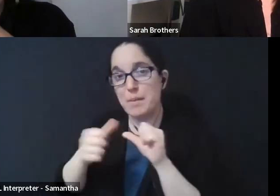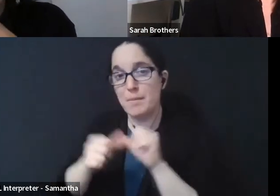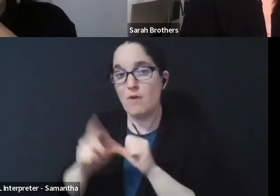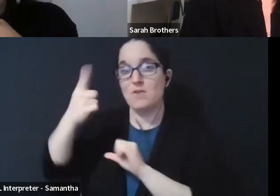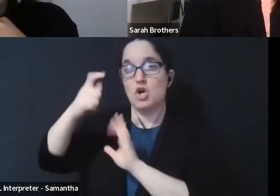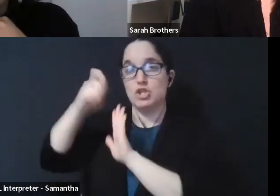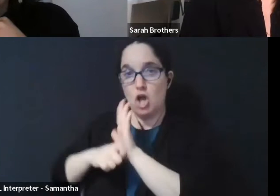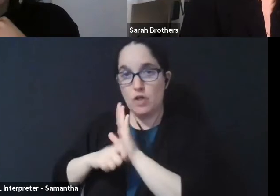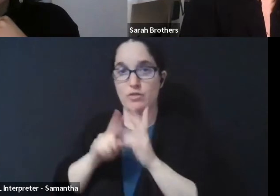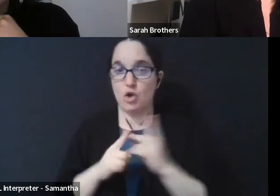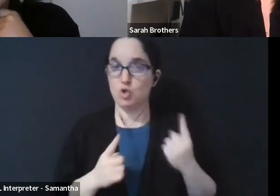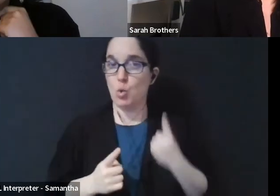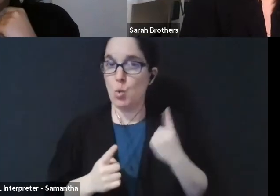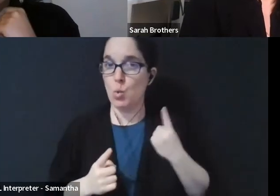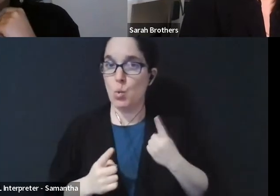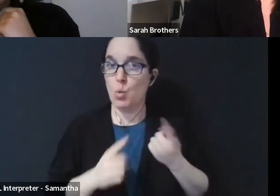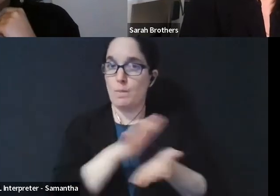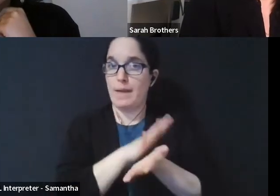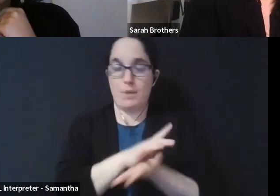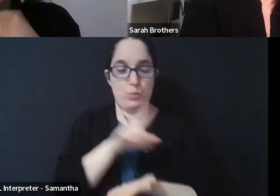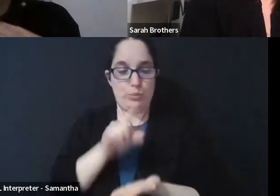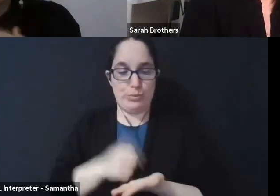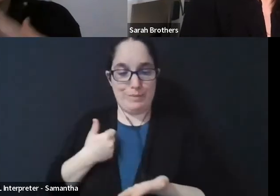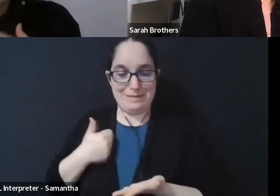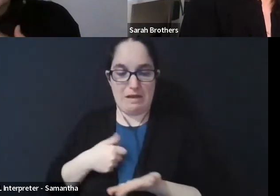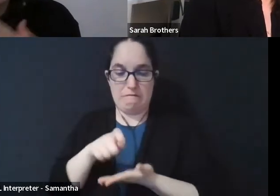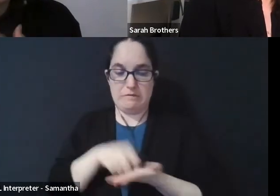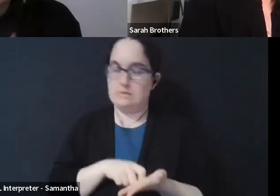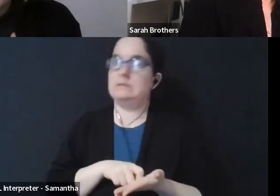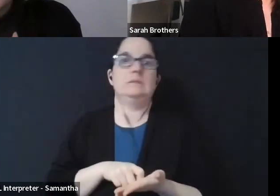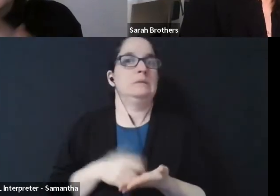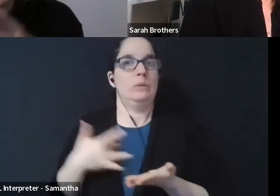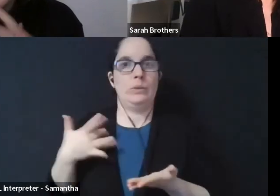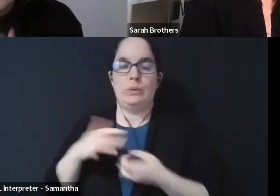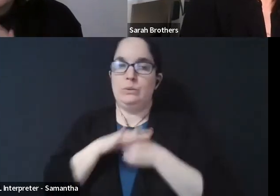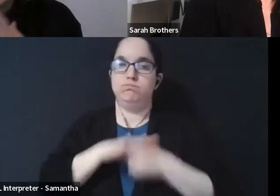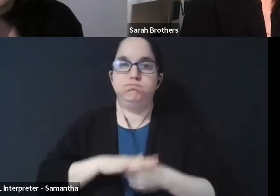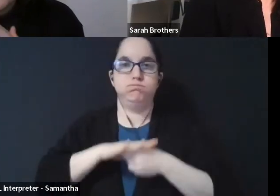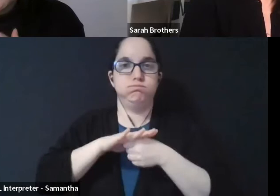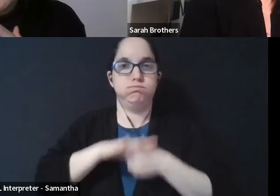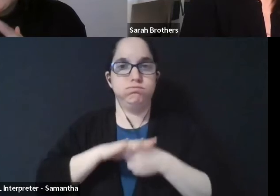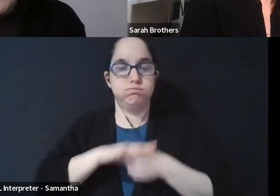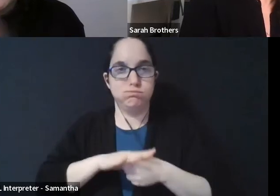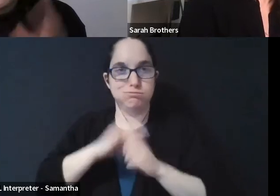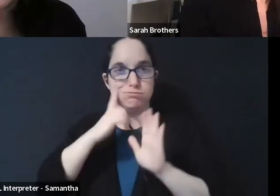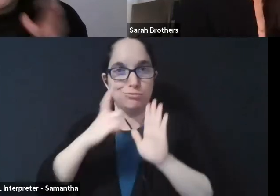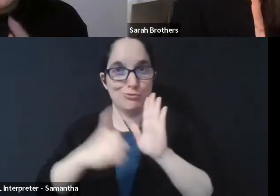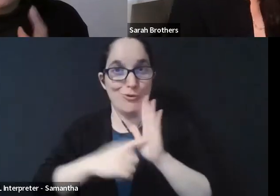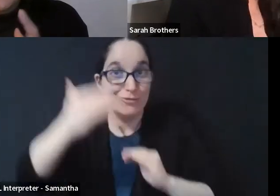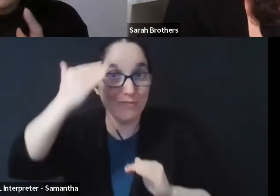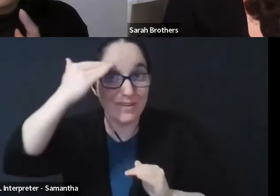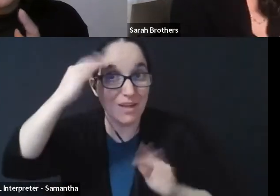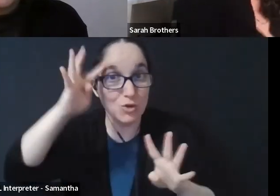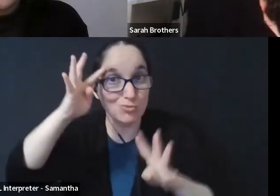solo authored paper. And for this pressure to take ownership of this knowledge creation, as if this